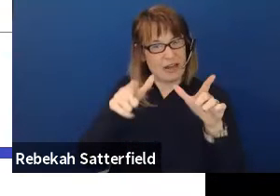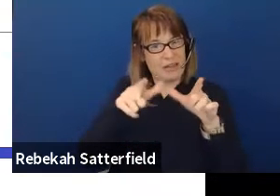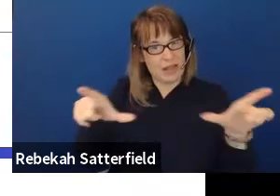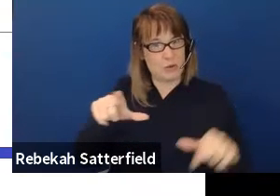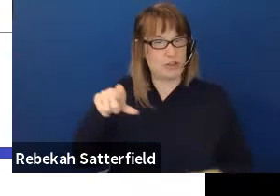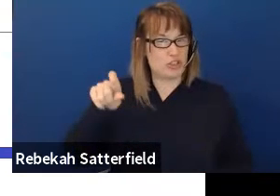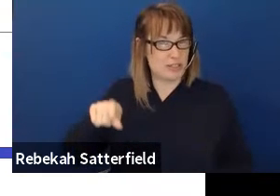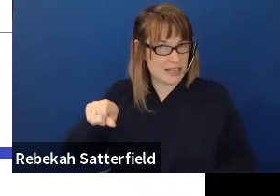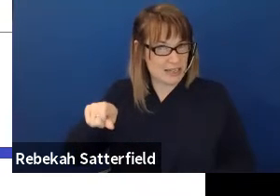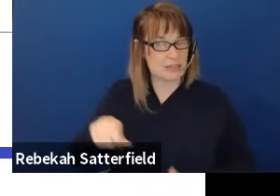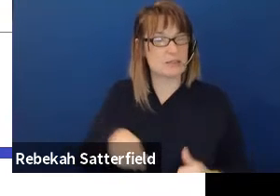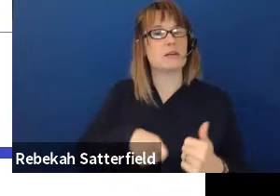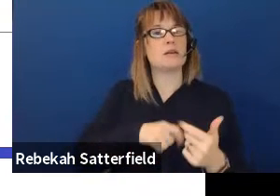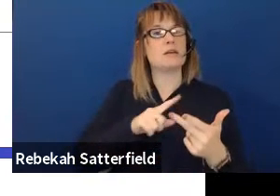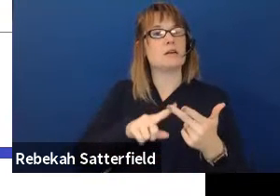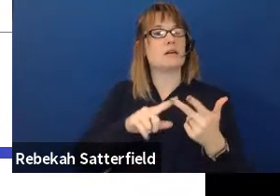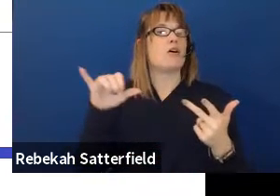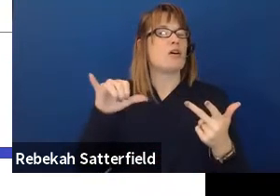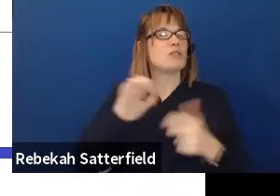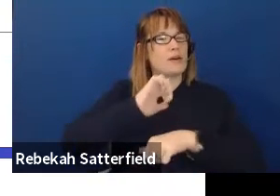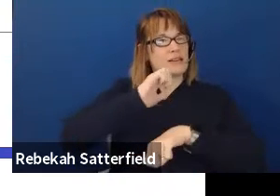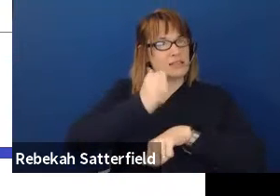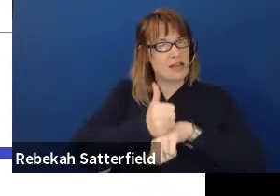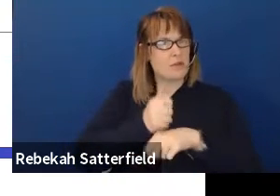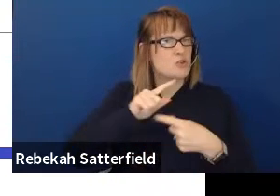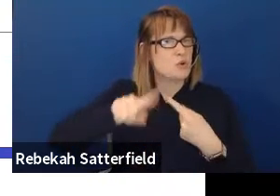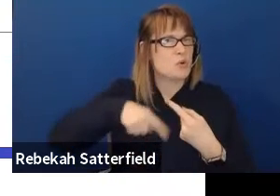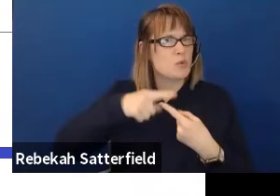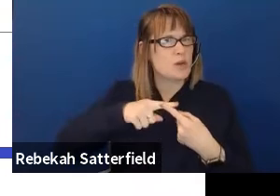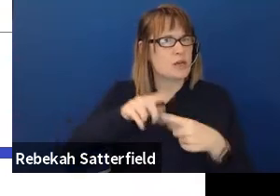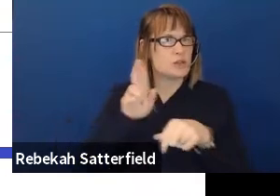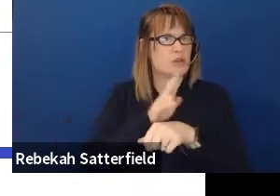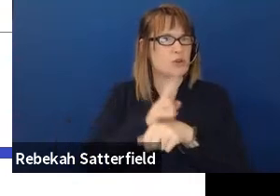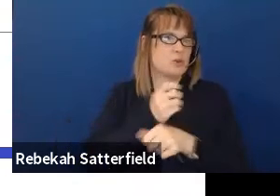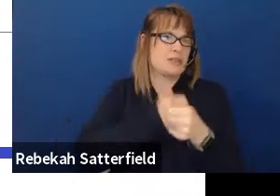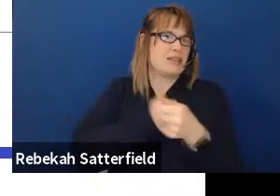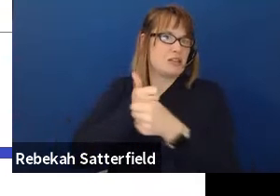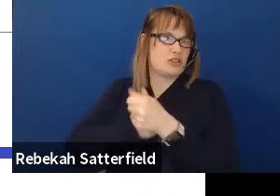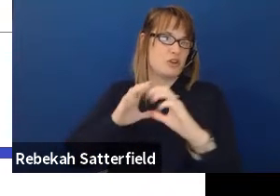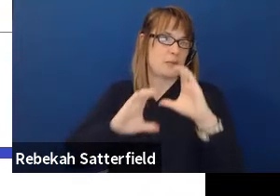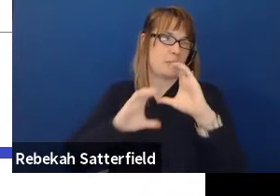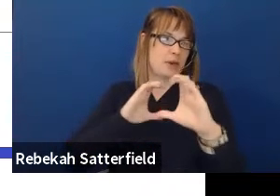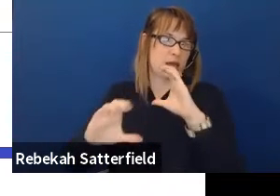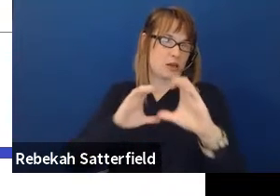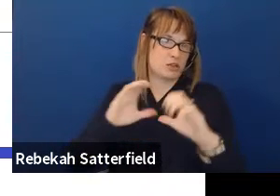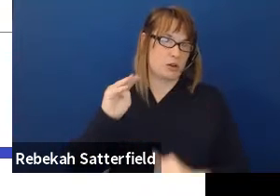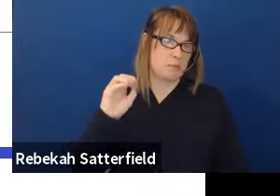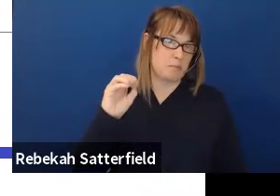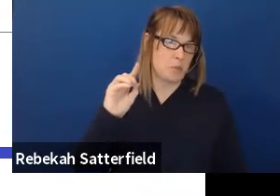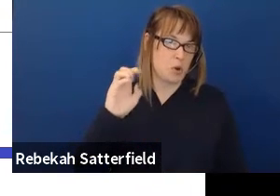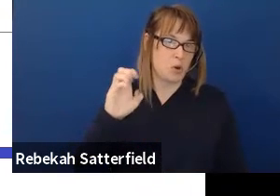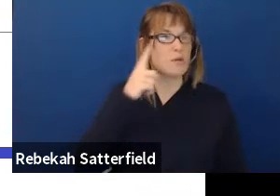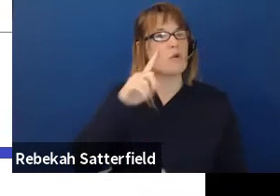patient population and to also establish when to use each mode of interpretation for optimal coverage